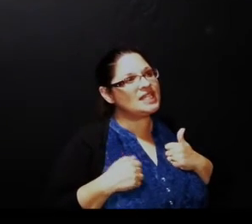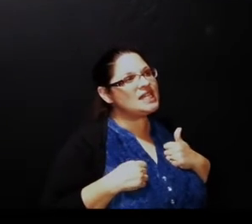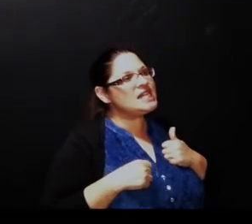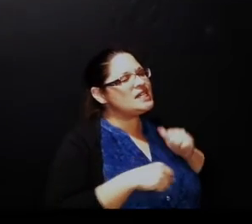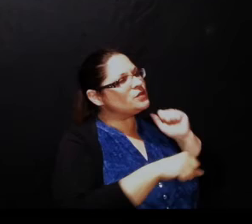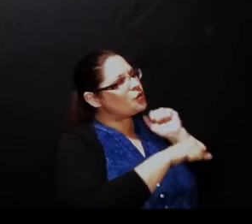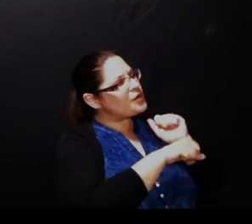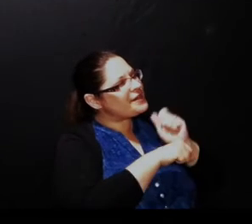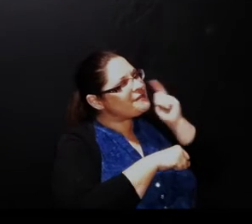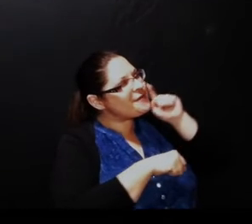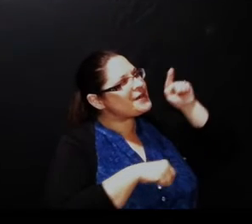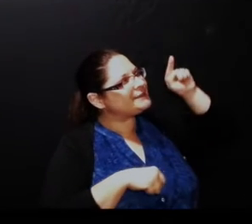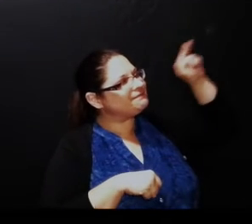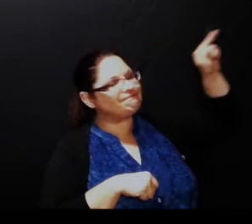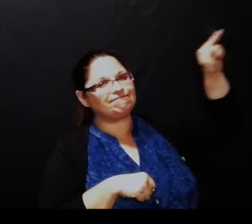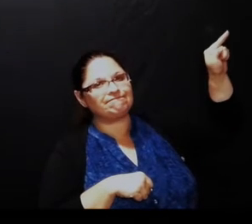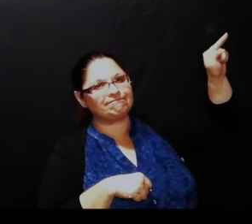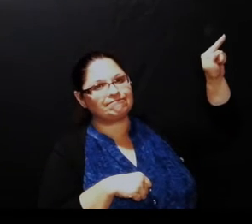hearts of people.